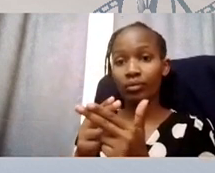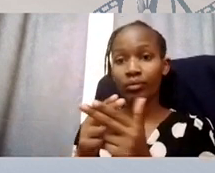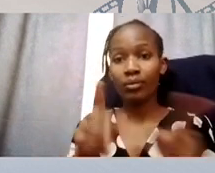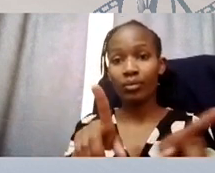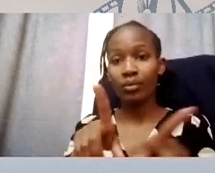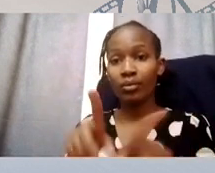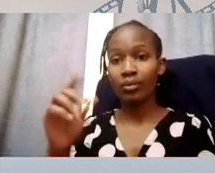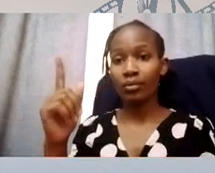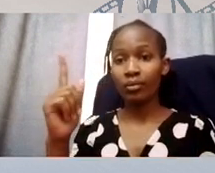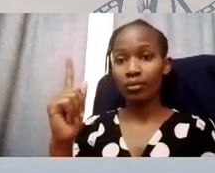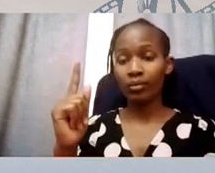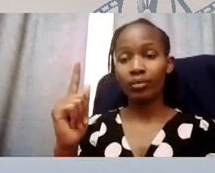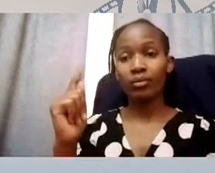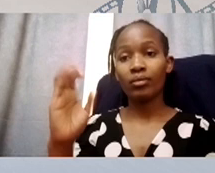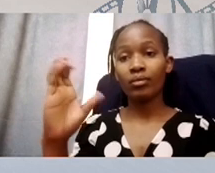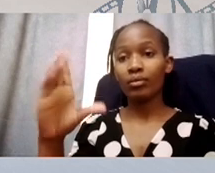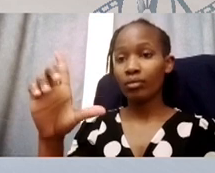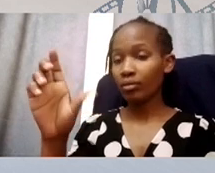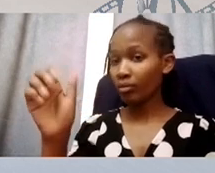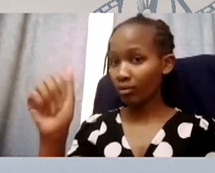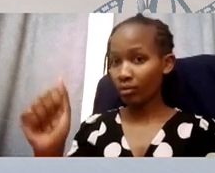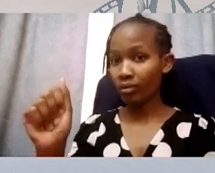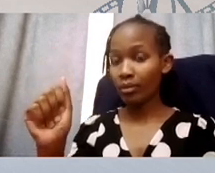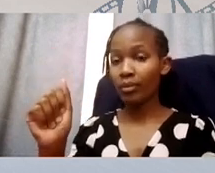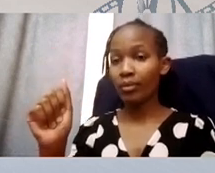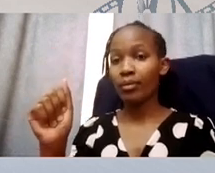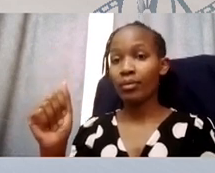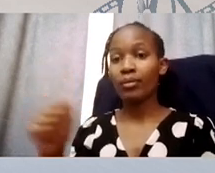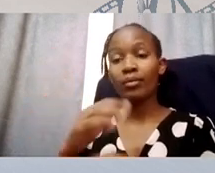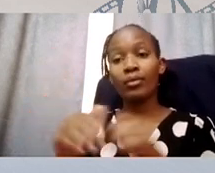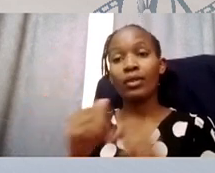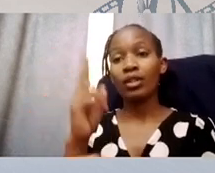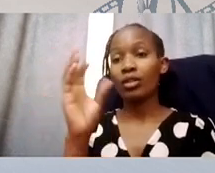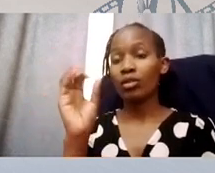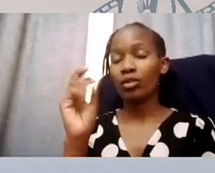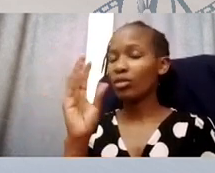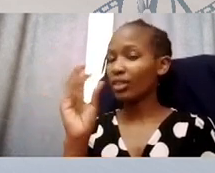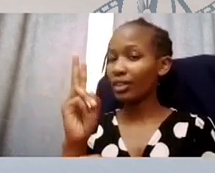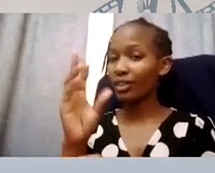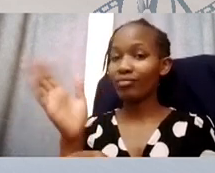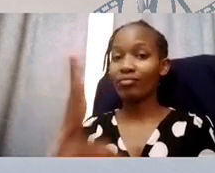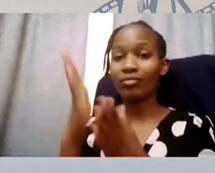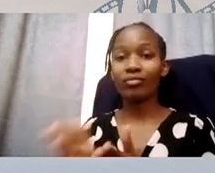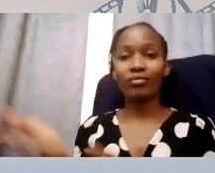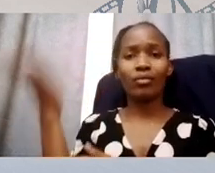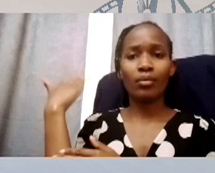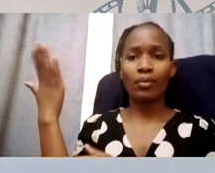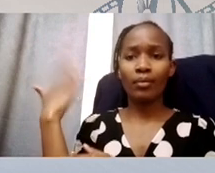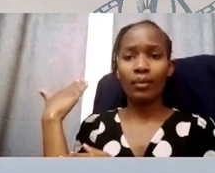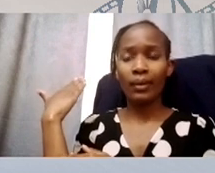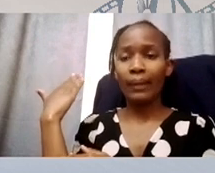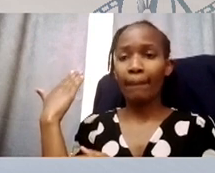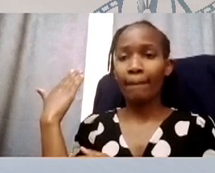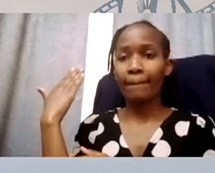a Kenya International Sports Film Festival 2020 brand ambassador, a former world marathon record holder, and